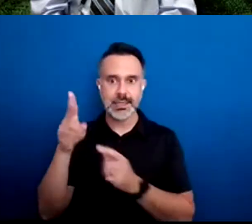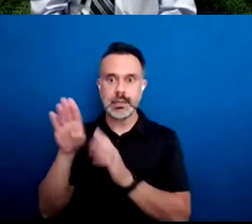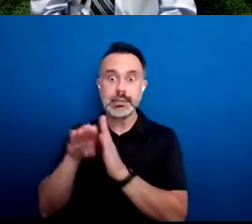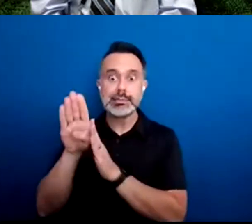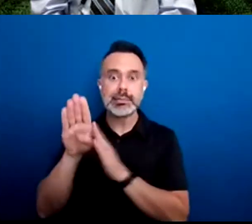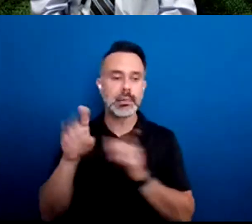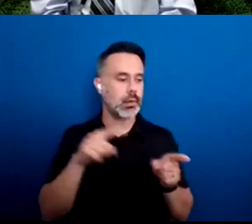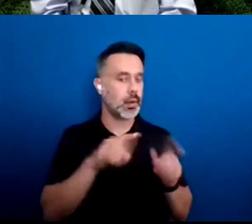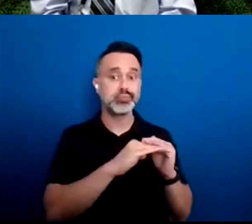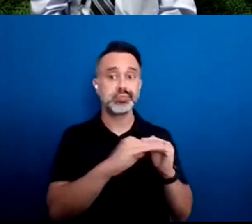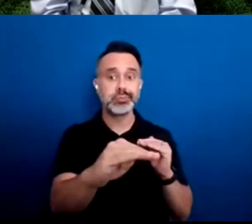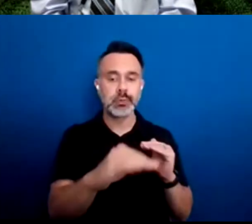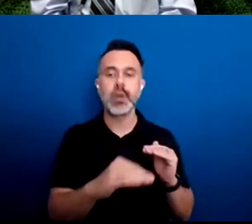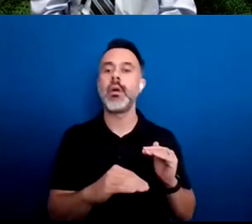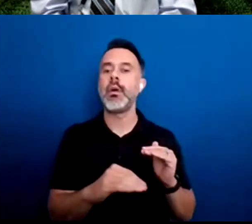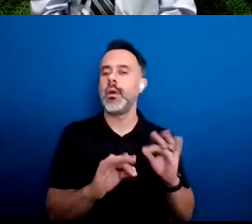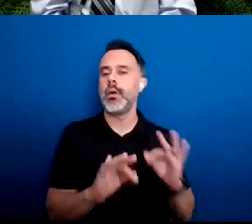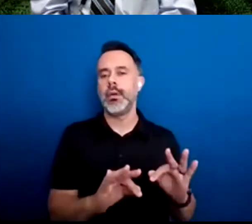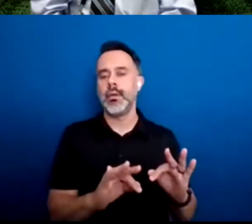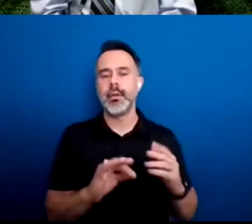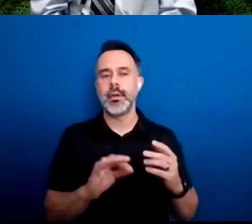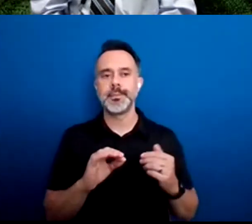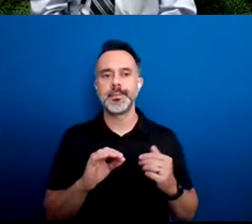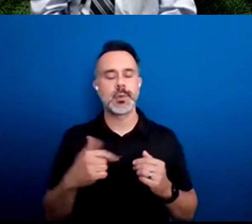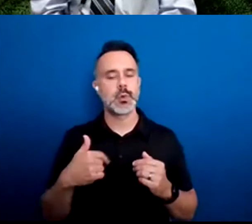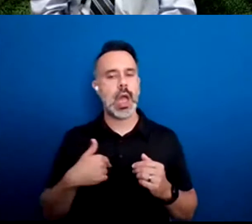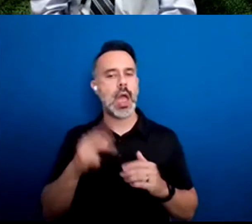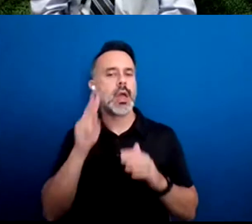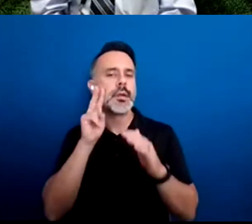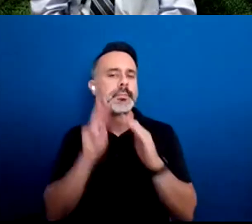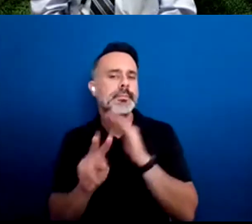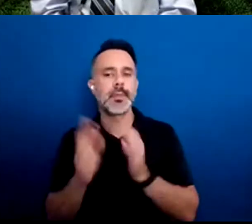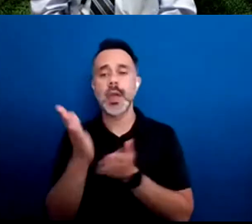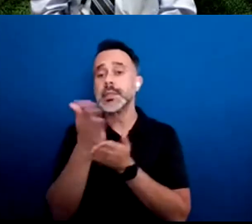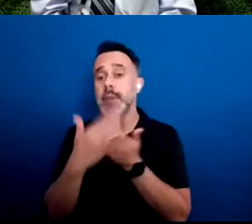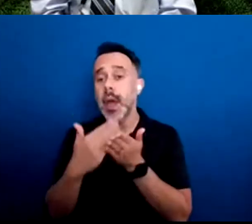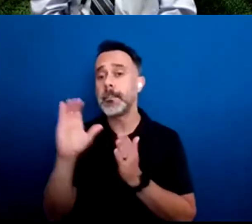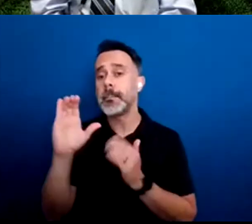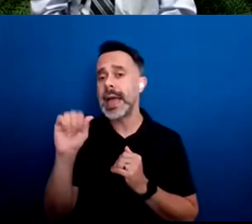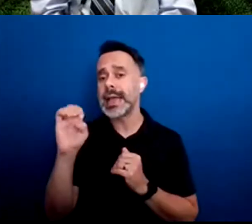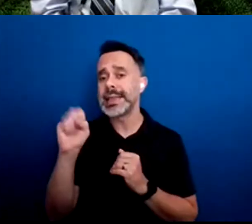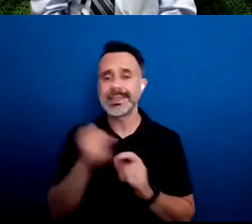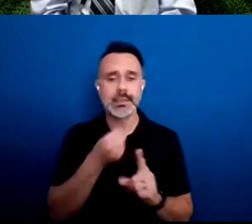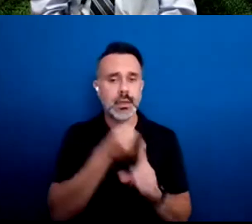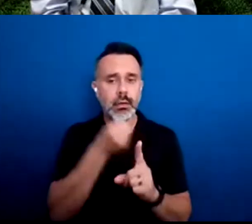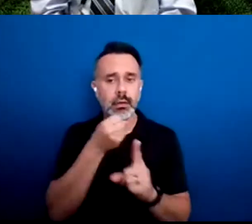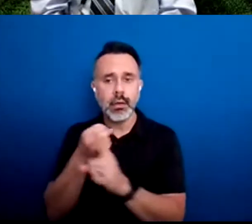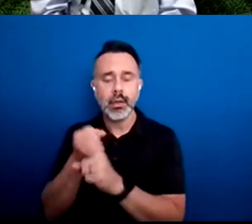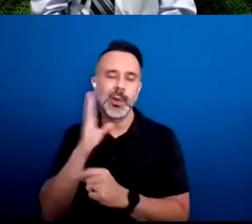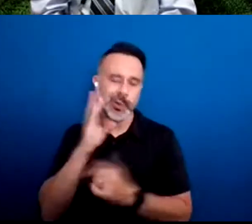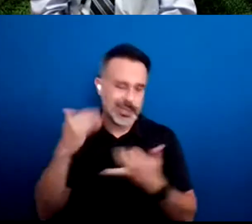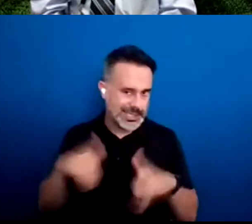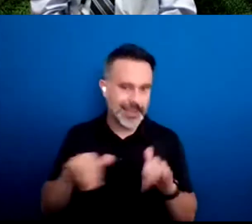is that we probably will still have some cases occurring. So we still have to do the contact